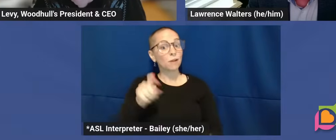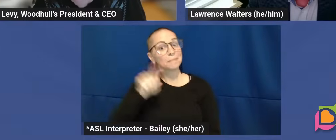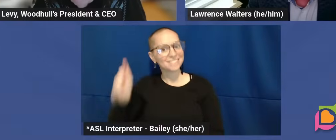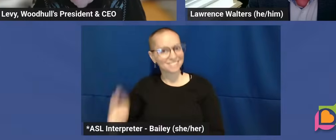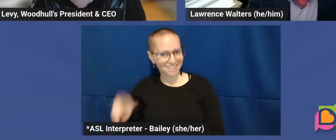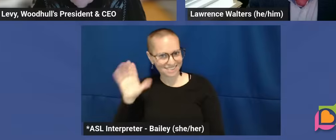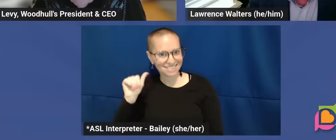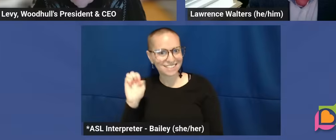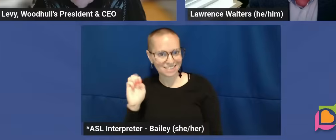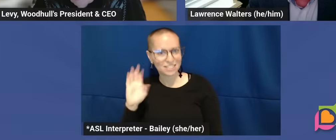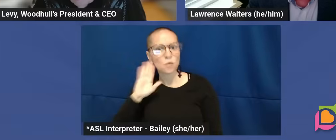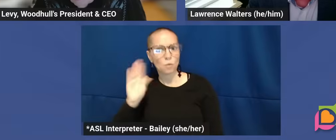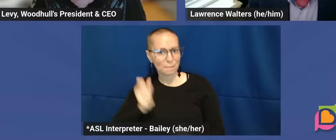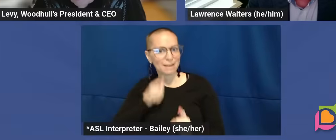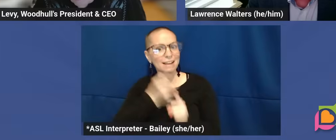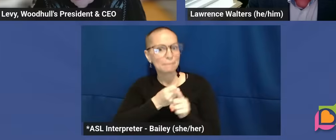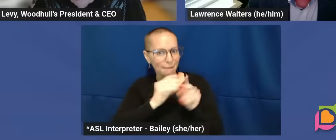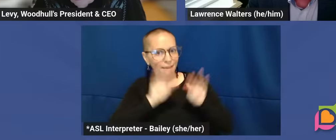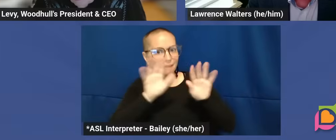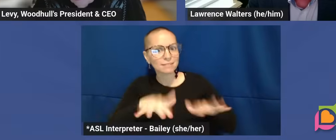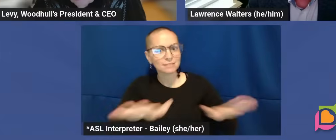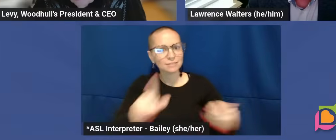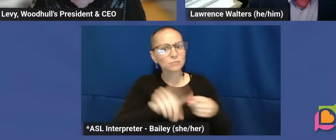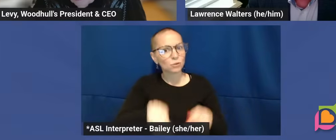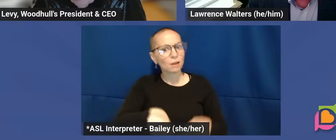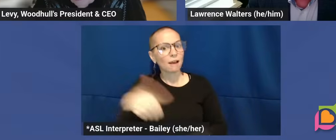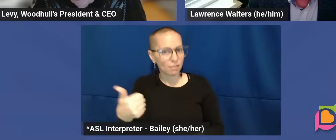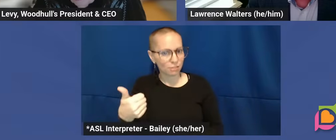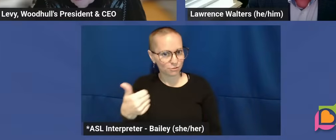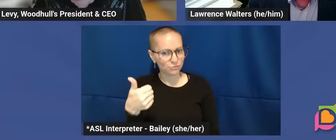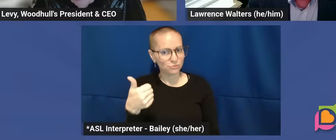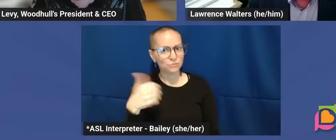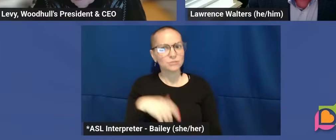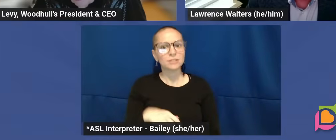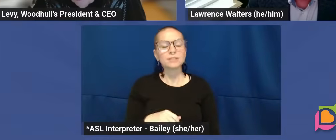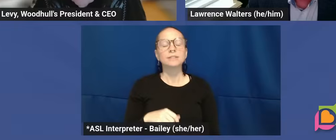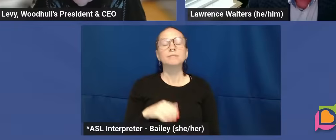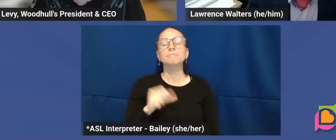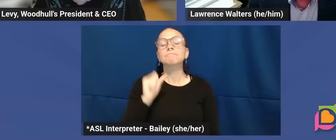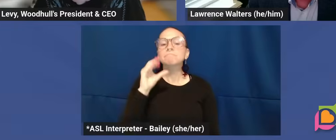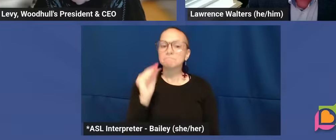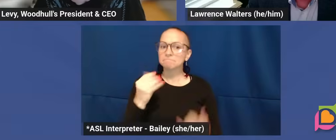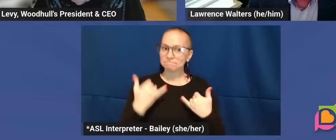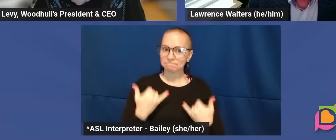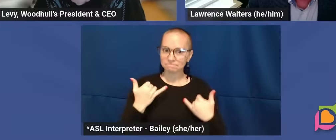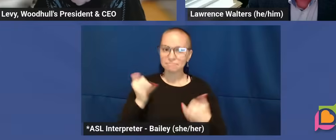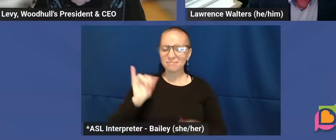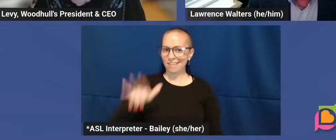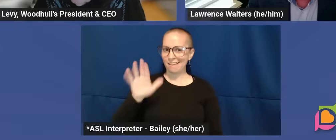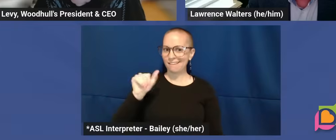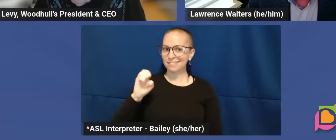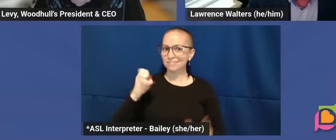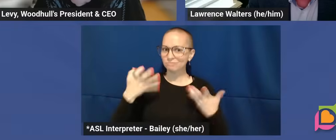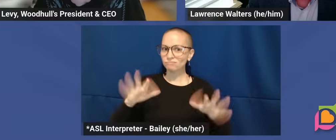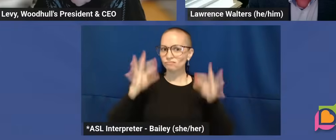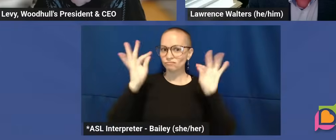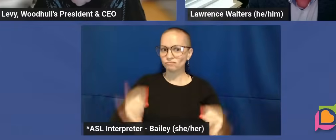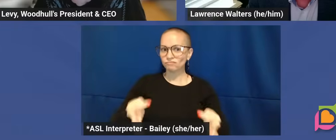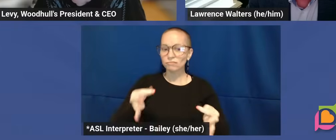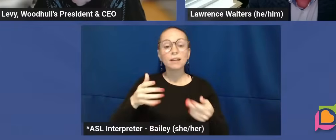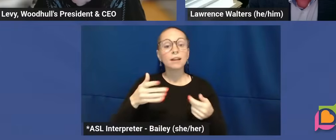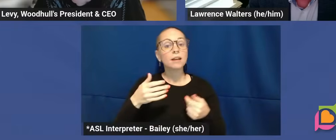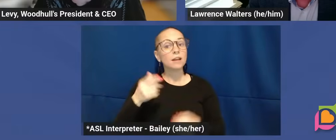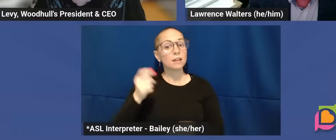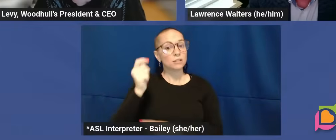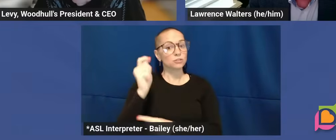would likely be impactful on the other cases. So now that this case has been decided, the judges in